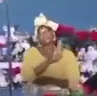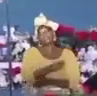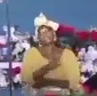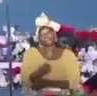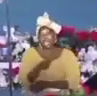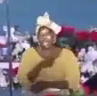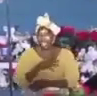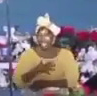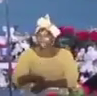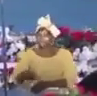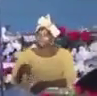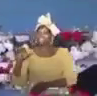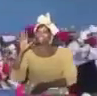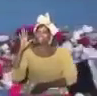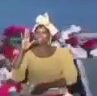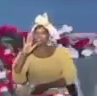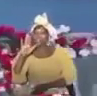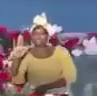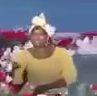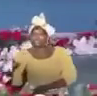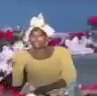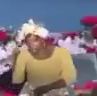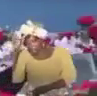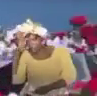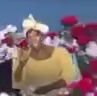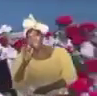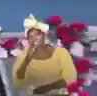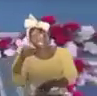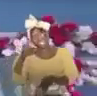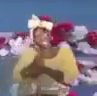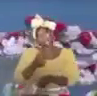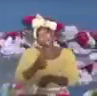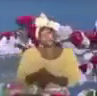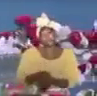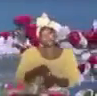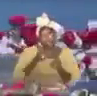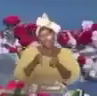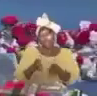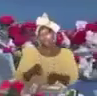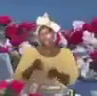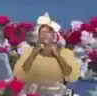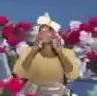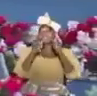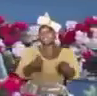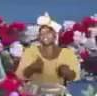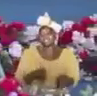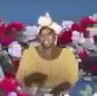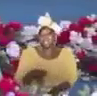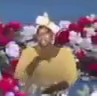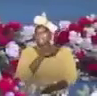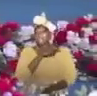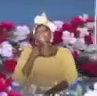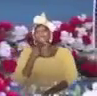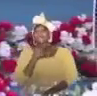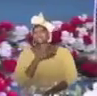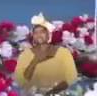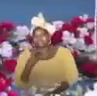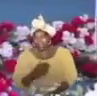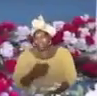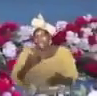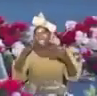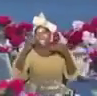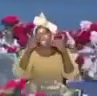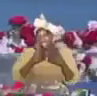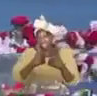had. With all due respect, even men and women of God have abused privileges. In